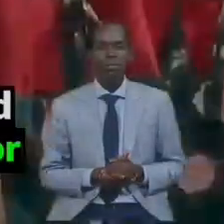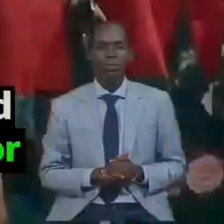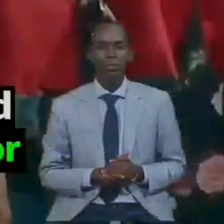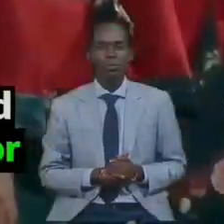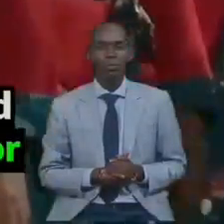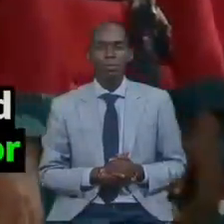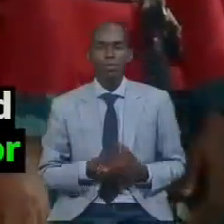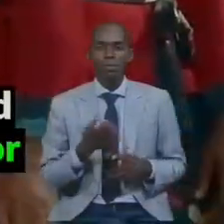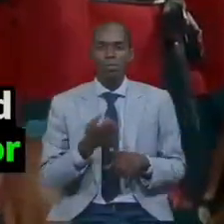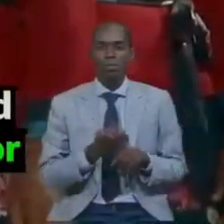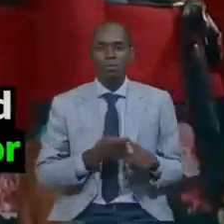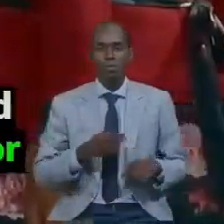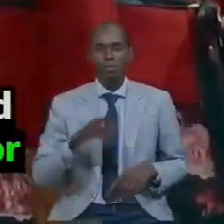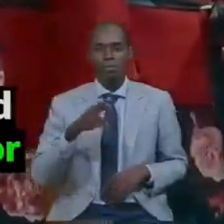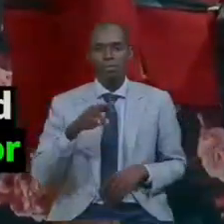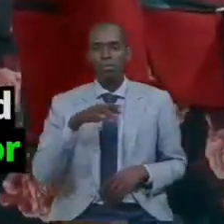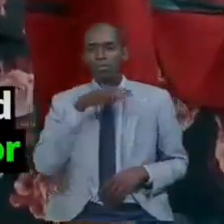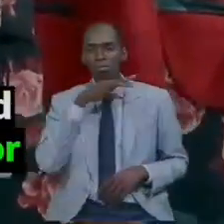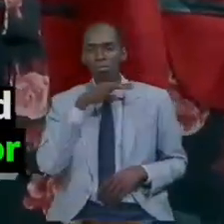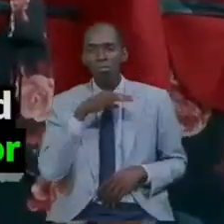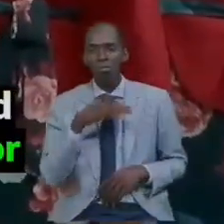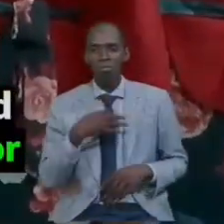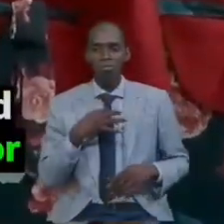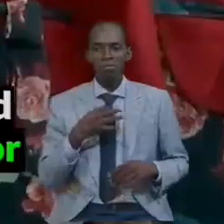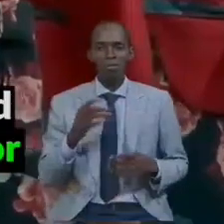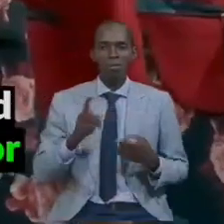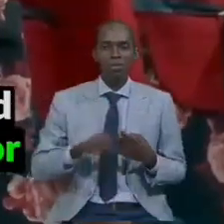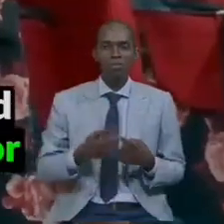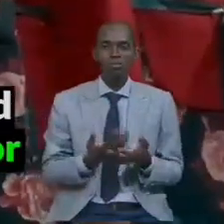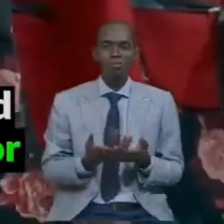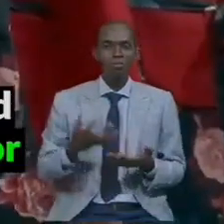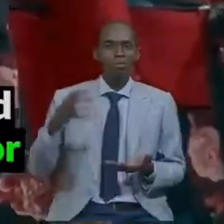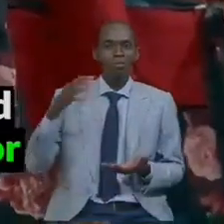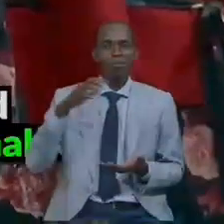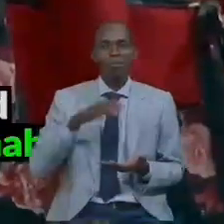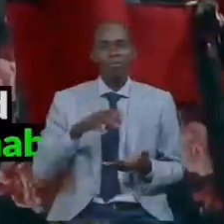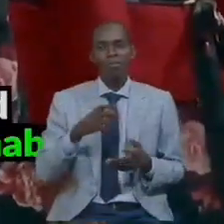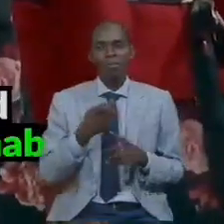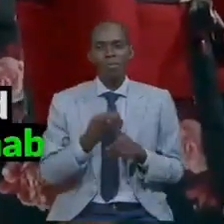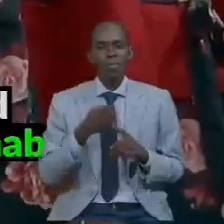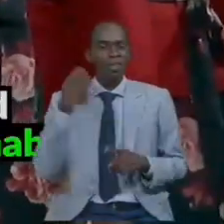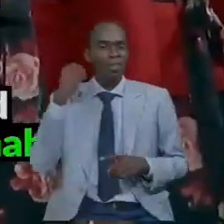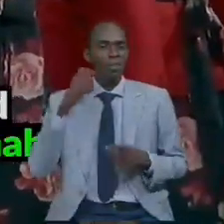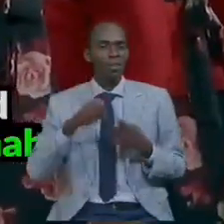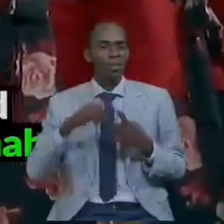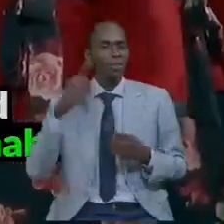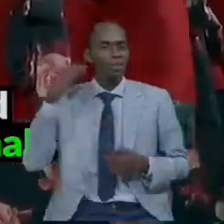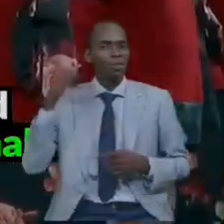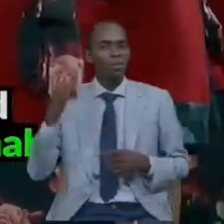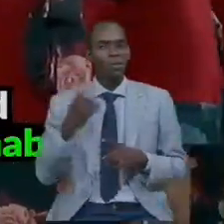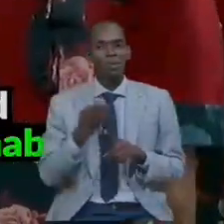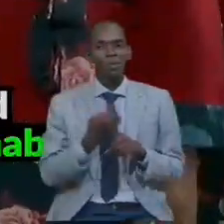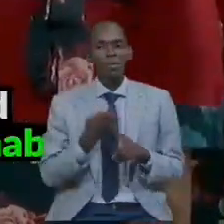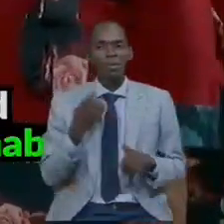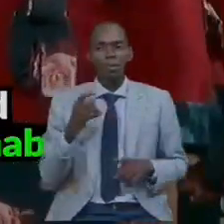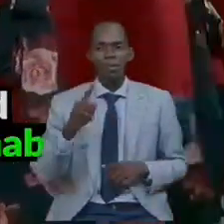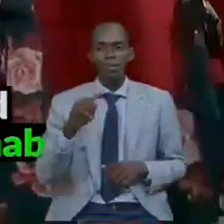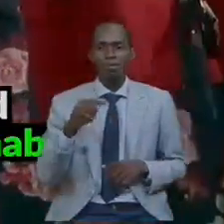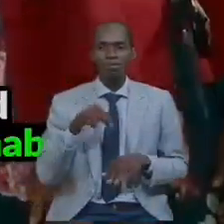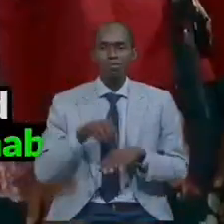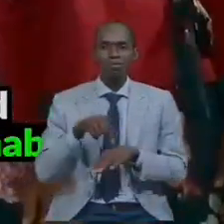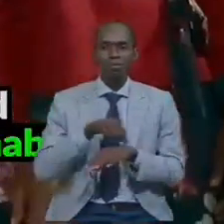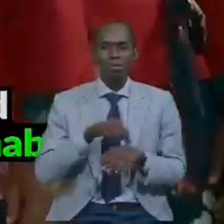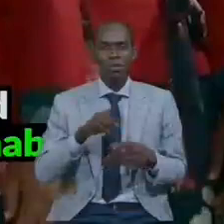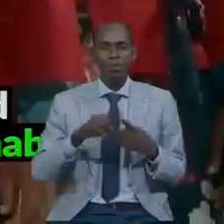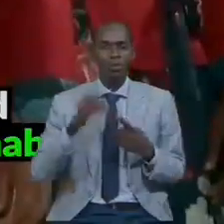From rags unto riches, from silver to gold, from tears unto diamonds